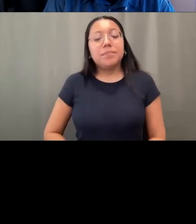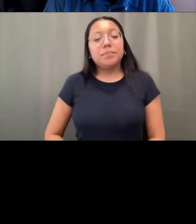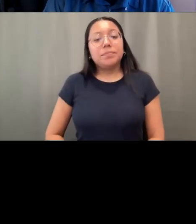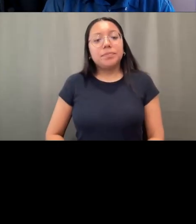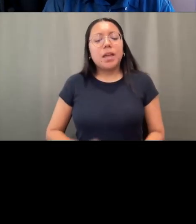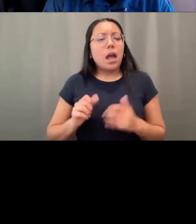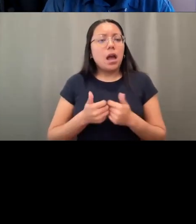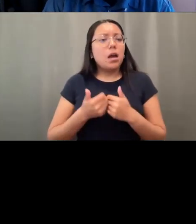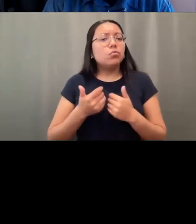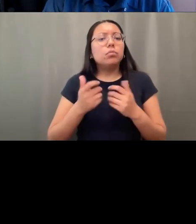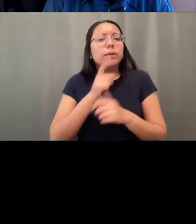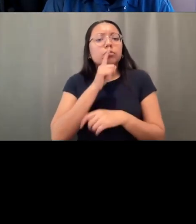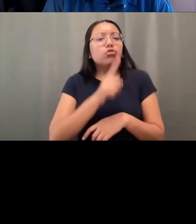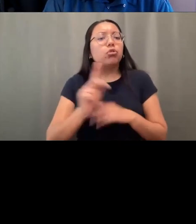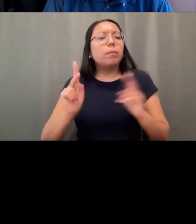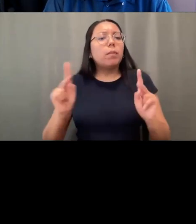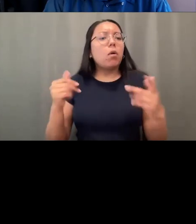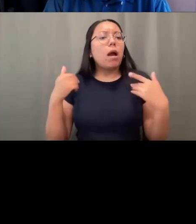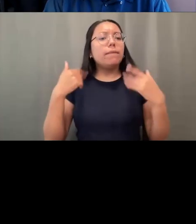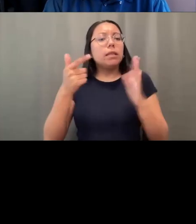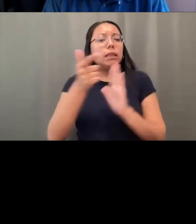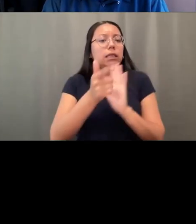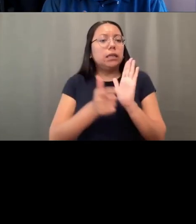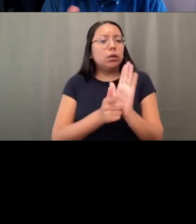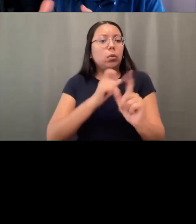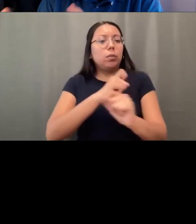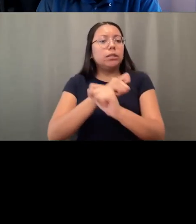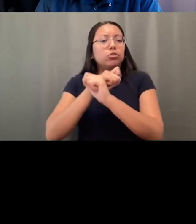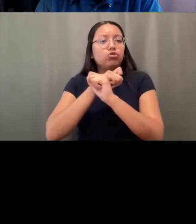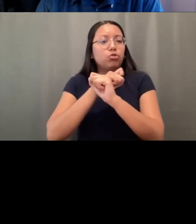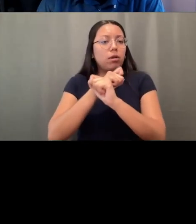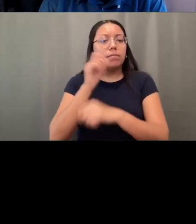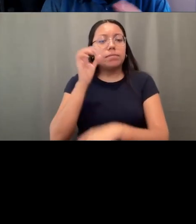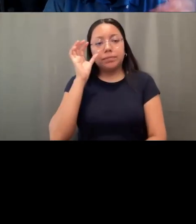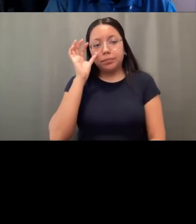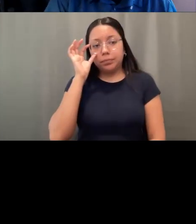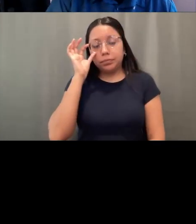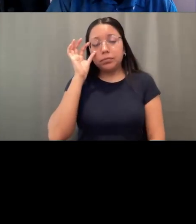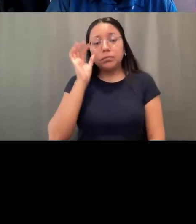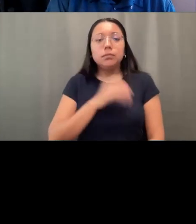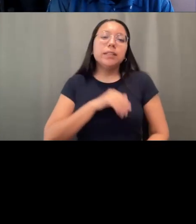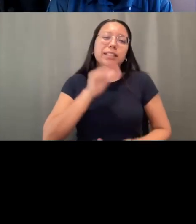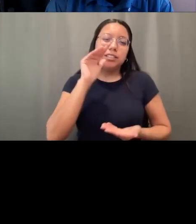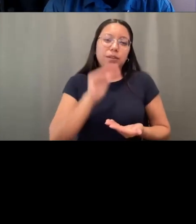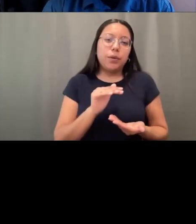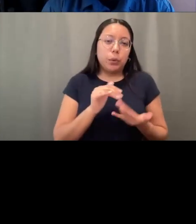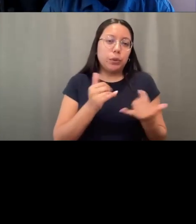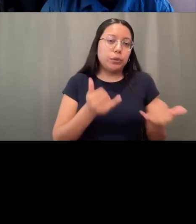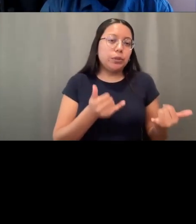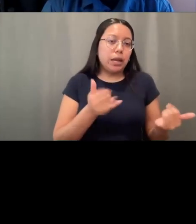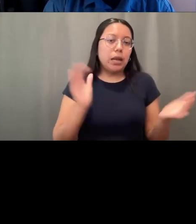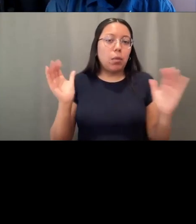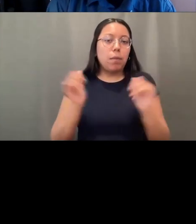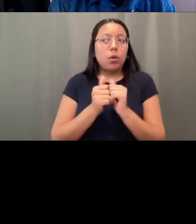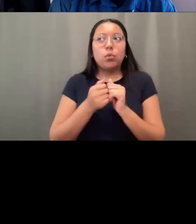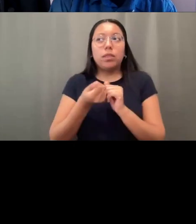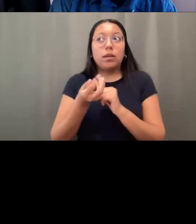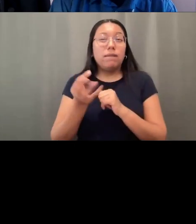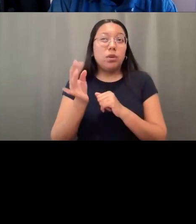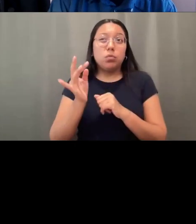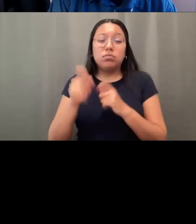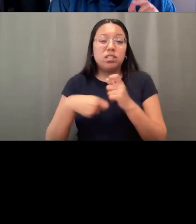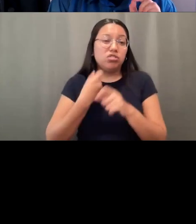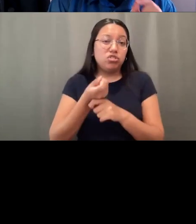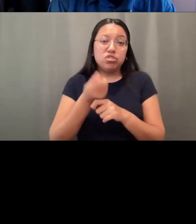sure that people have legal protections? Um, which there are fewer of today than there were several months ago or several years